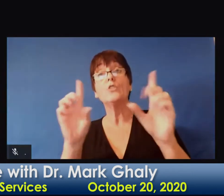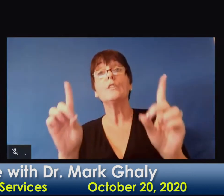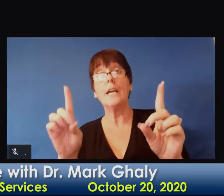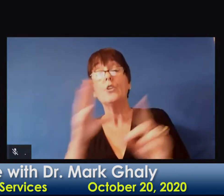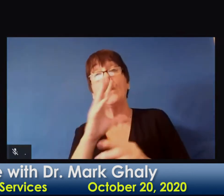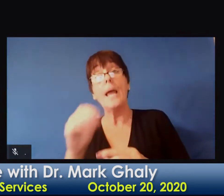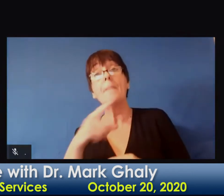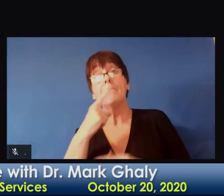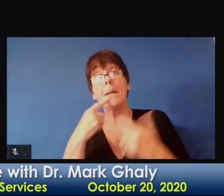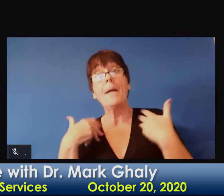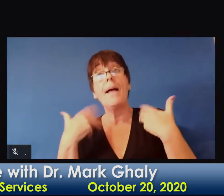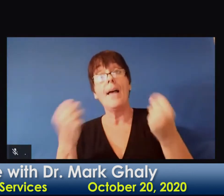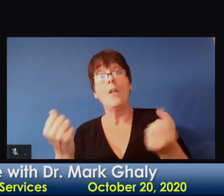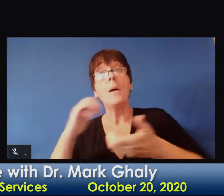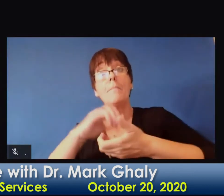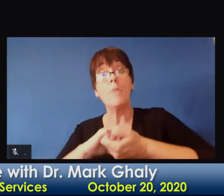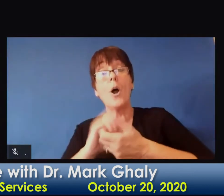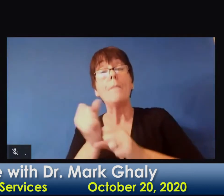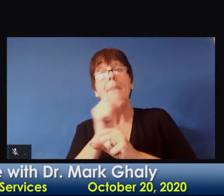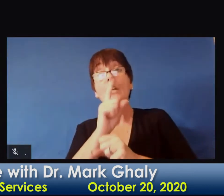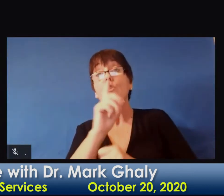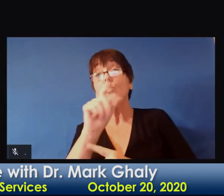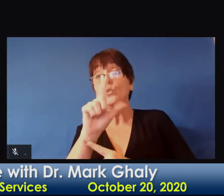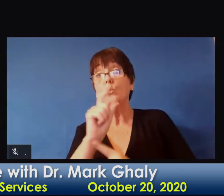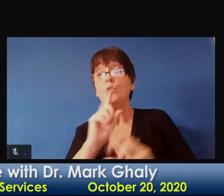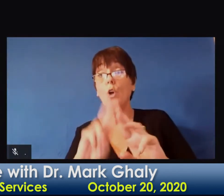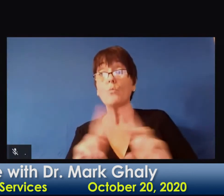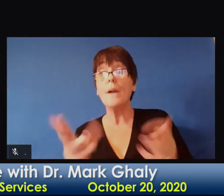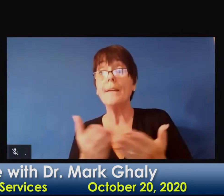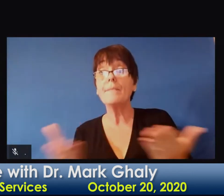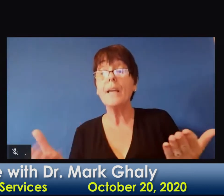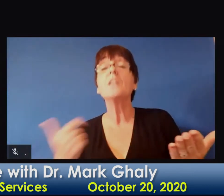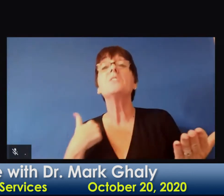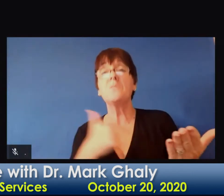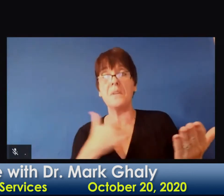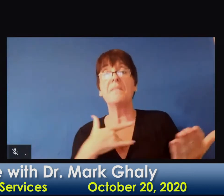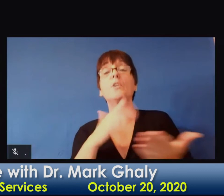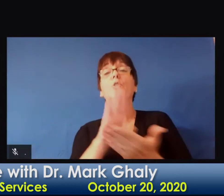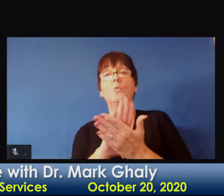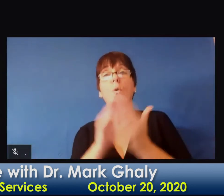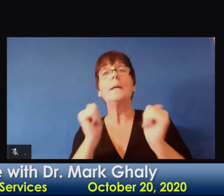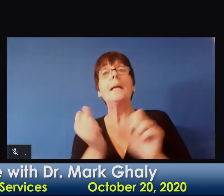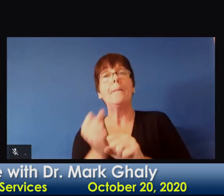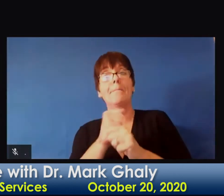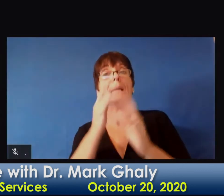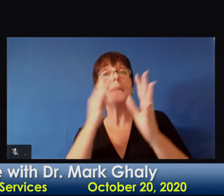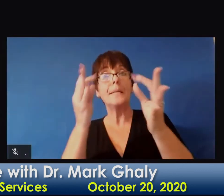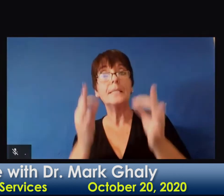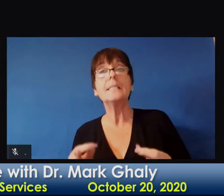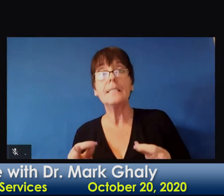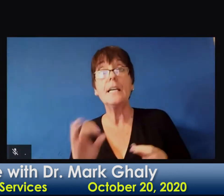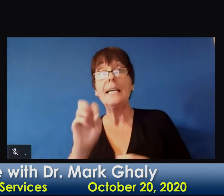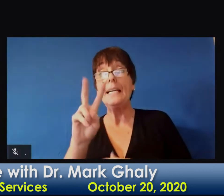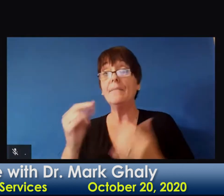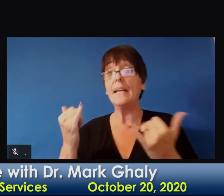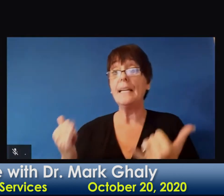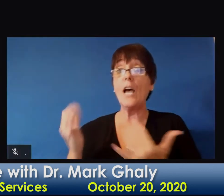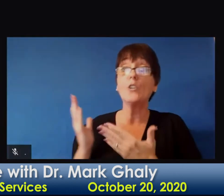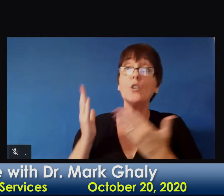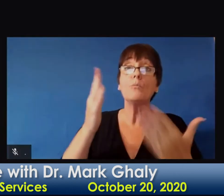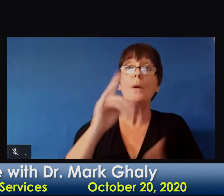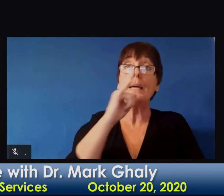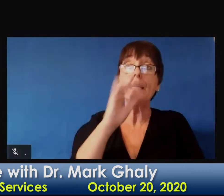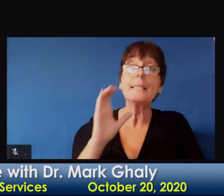and public health partners to make sure those tools are available, we believe that schools can make the decision even now to bring kids